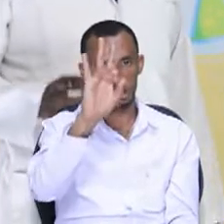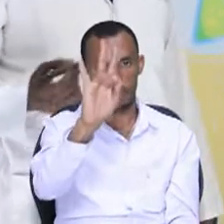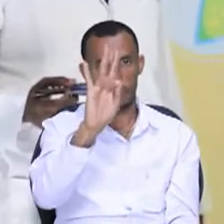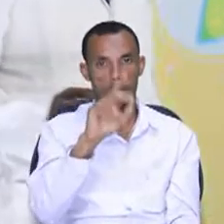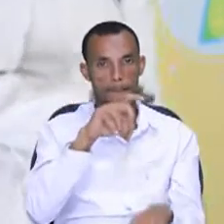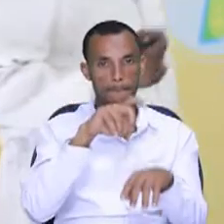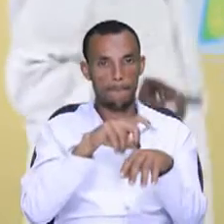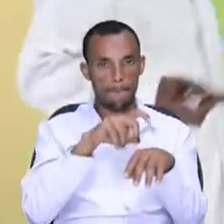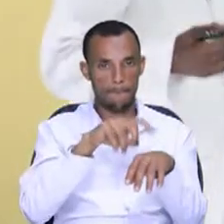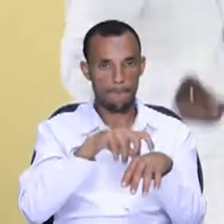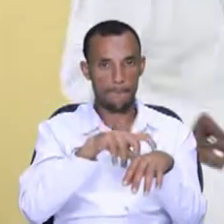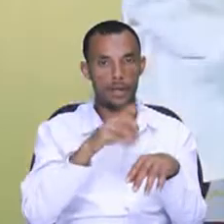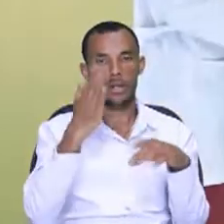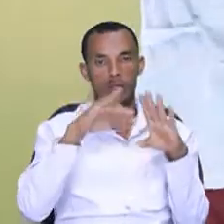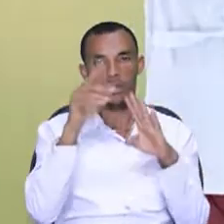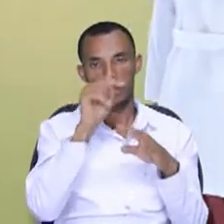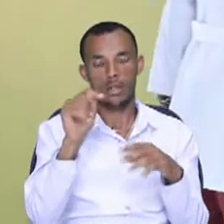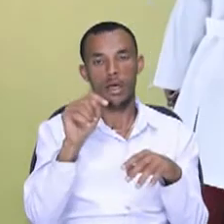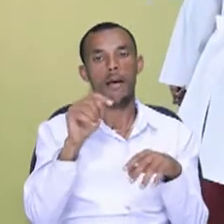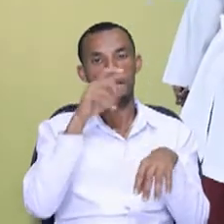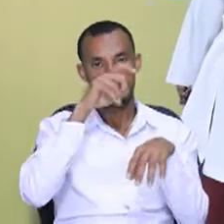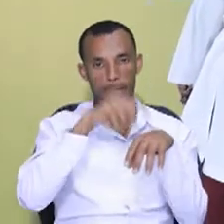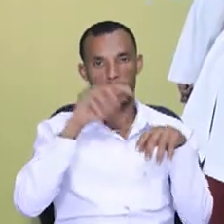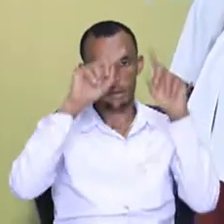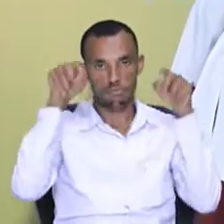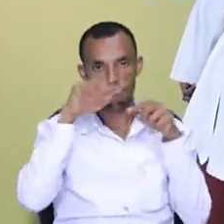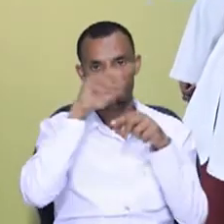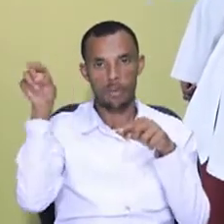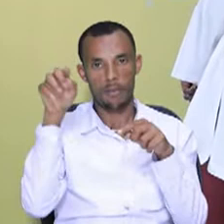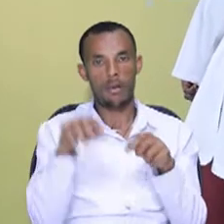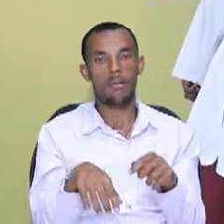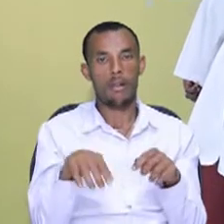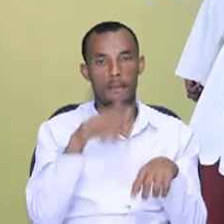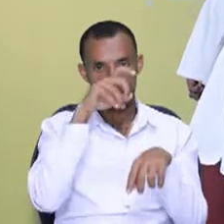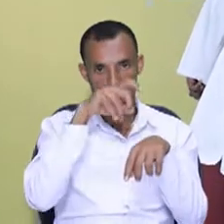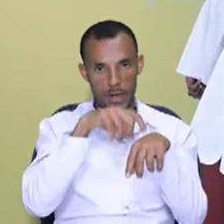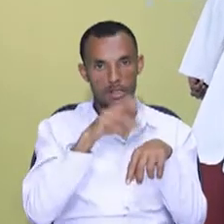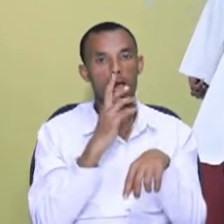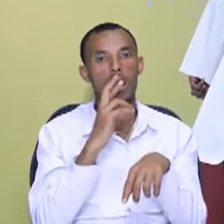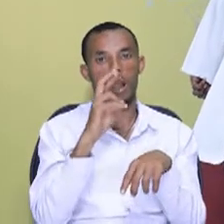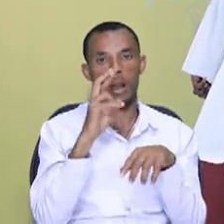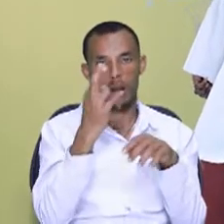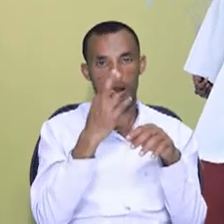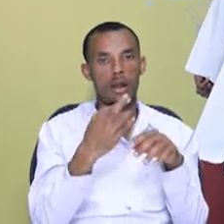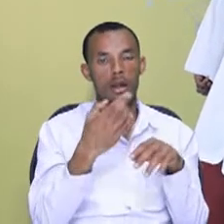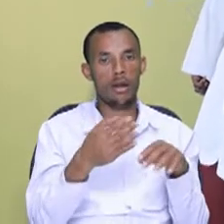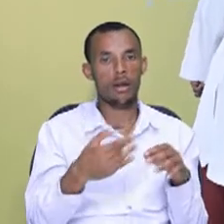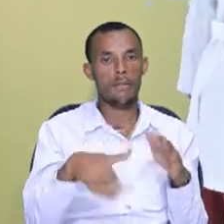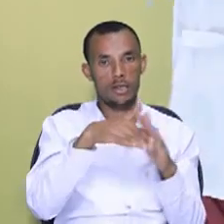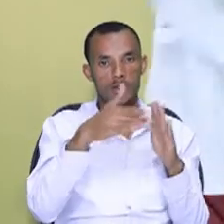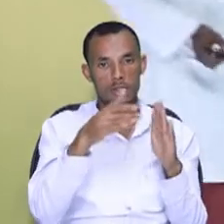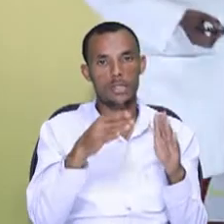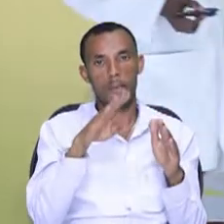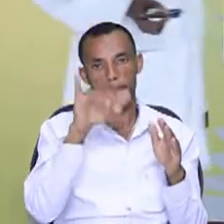1, 2, 3, and so on. Arabic number. It is represented by Arabic number like 1,